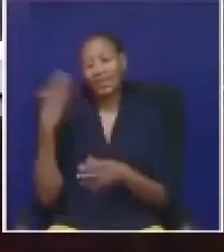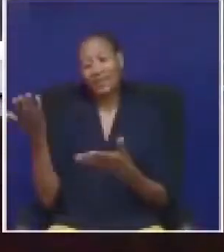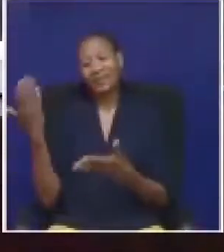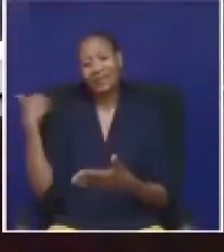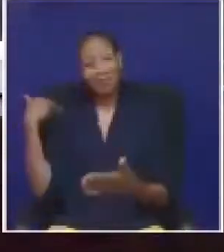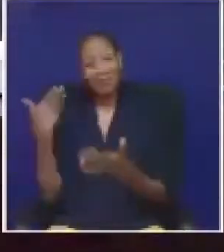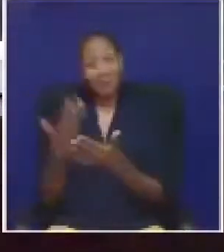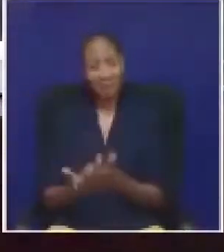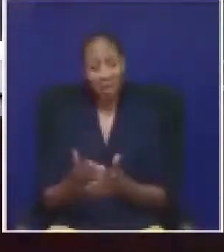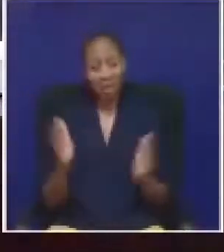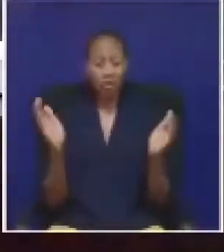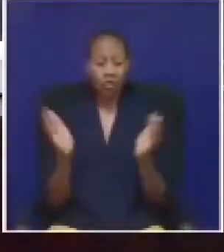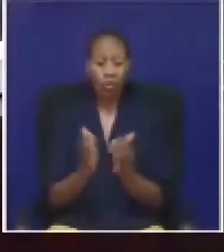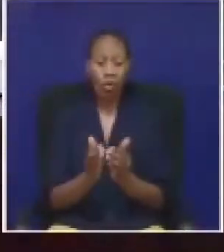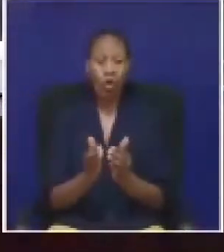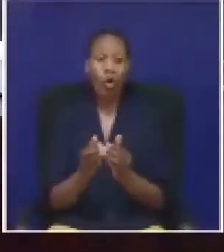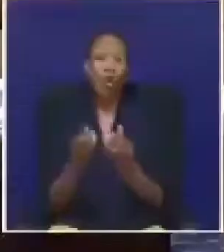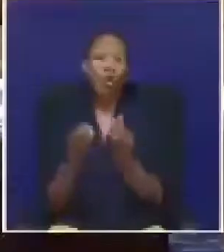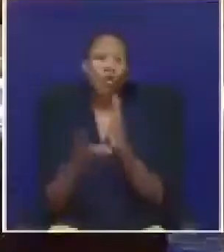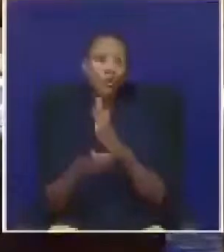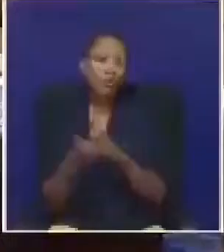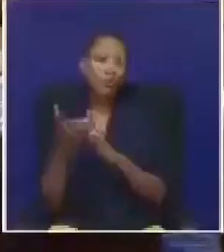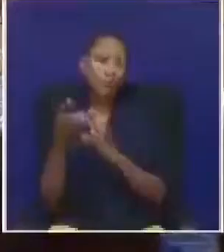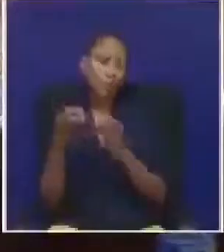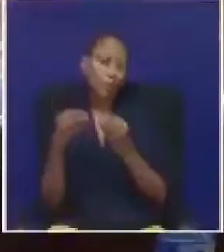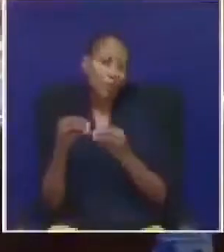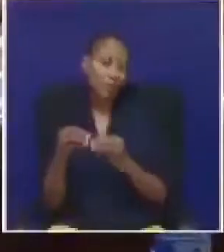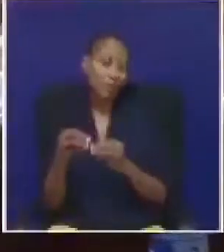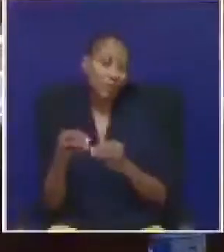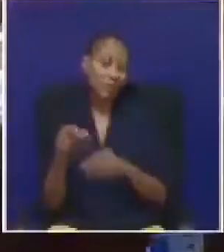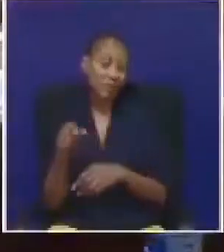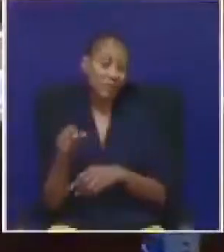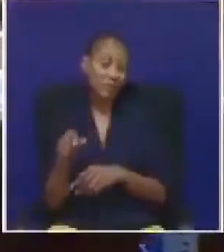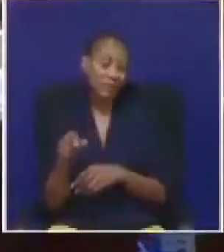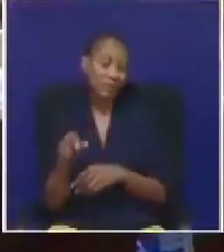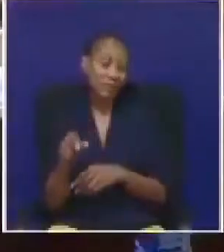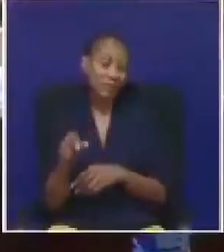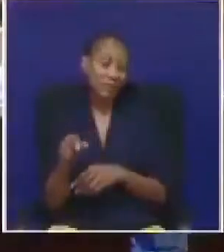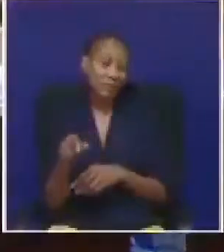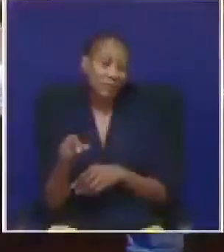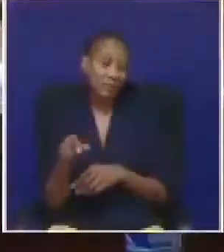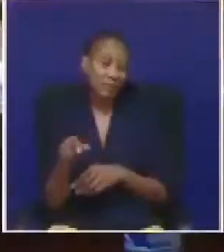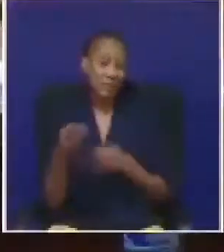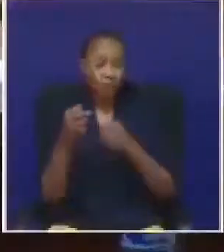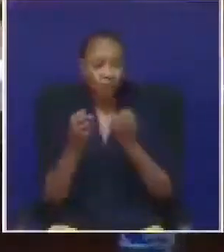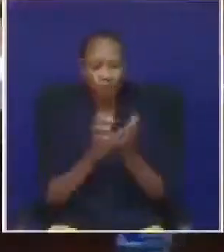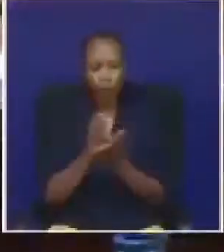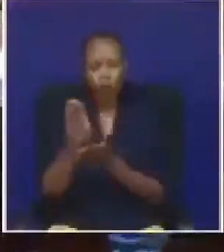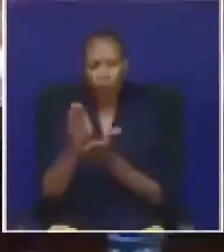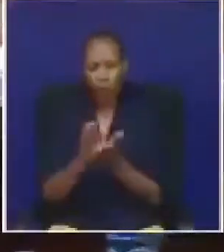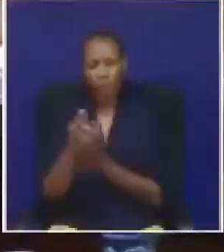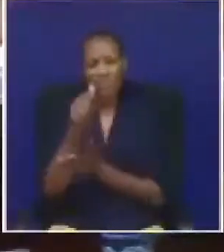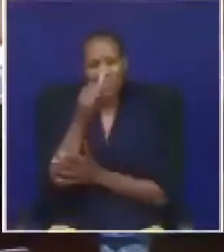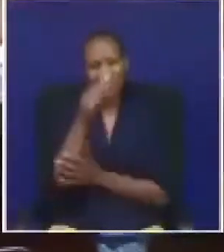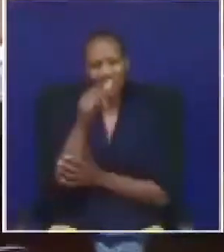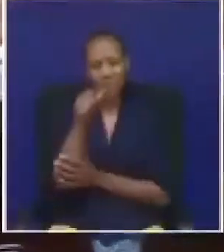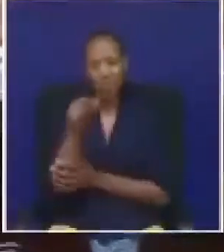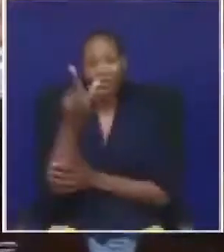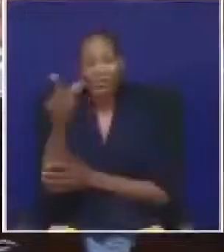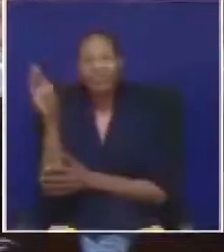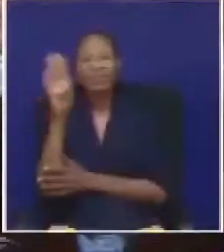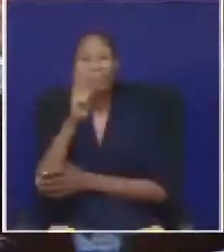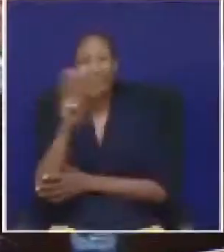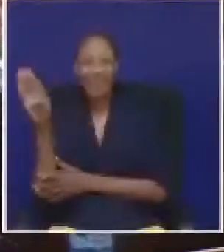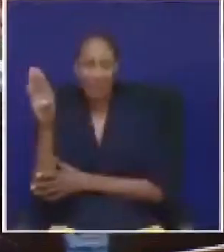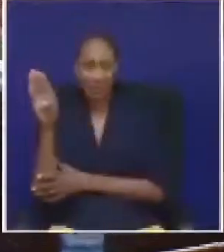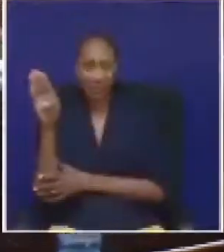Small Enterprise Development and Finance Agency has disbursed over 6.7 billion